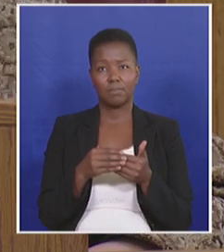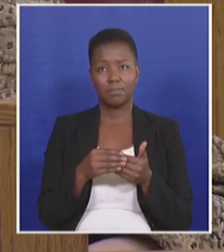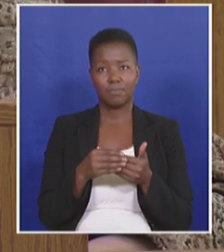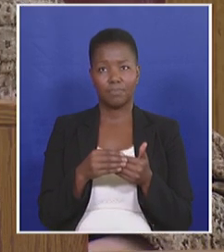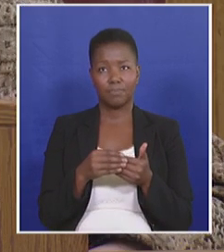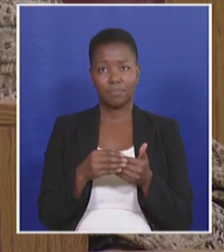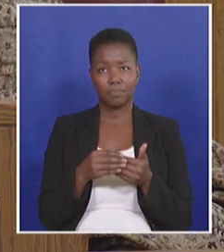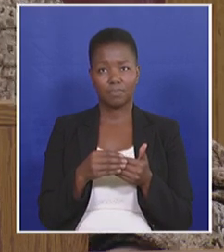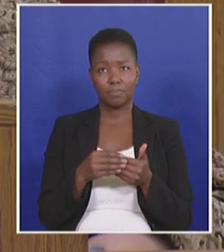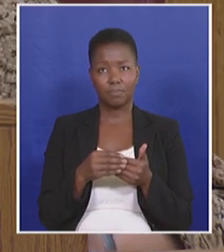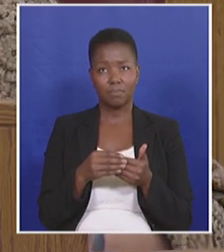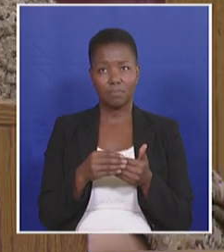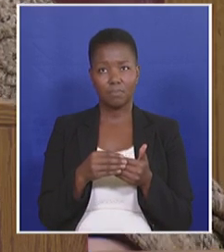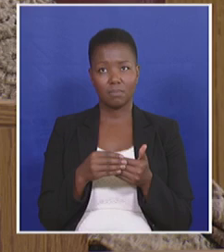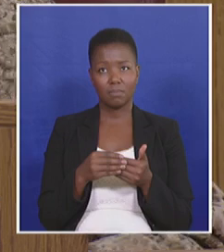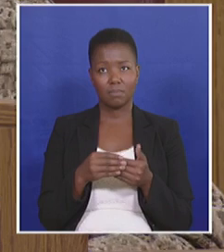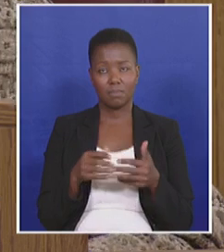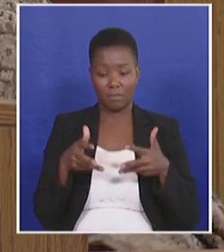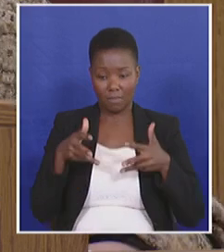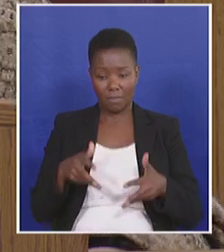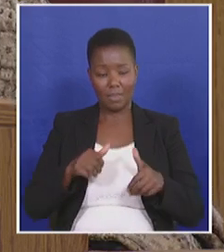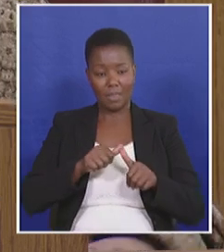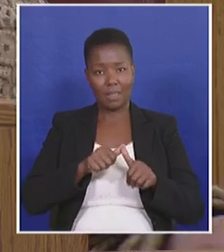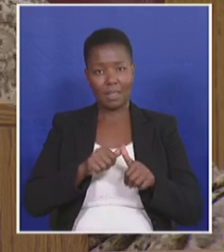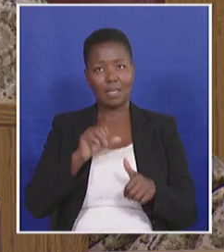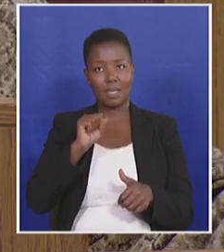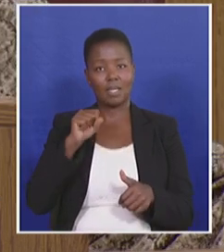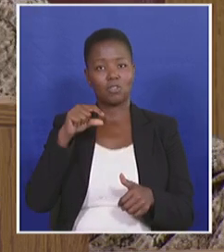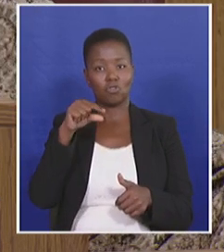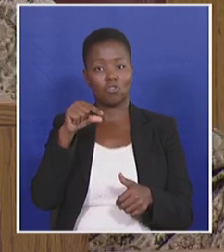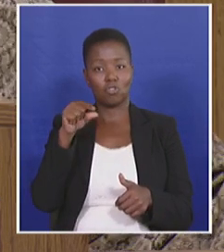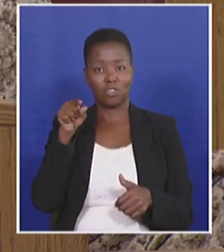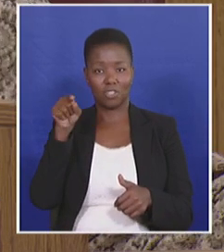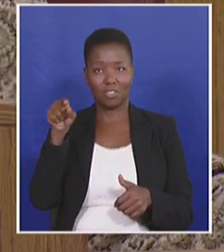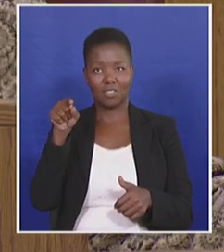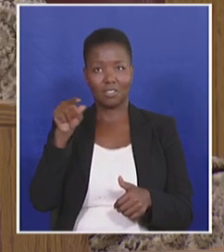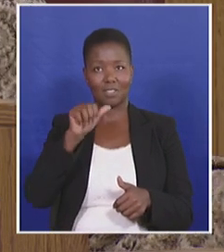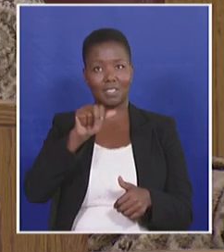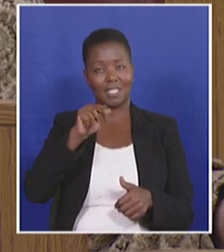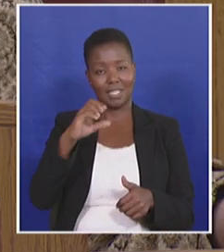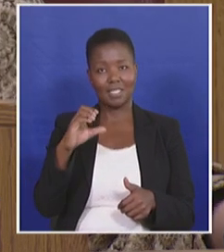the other one was the current Deputy Secretary General of the ANC, by the way.